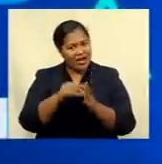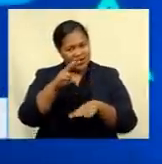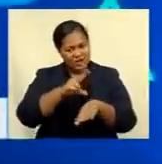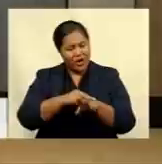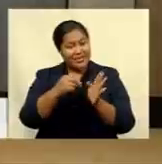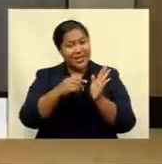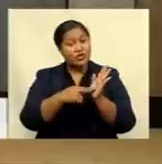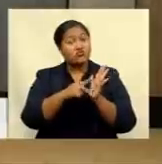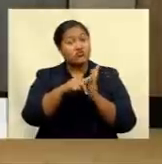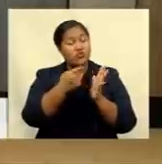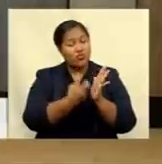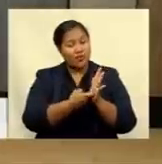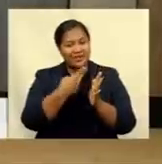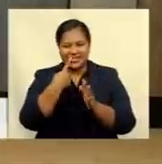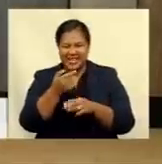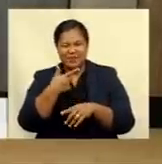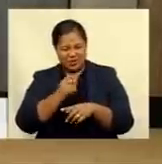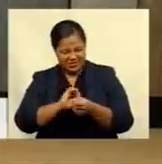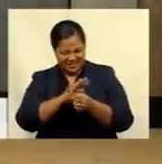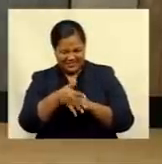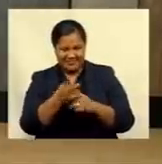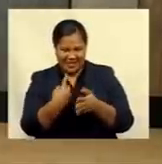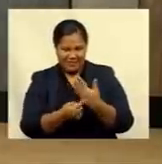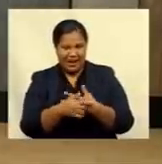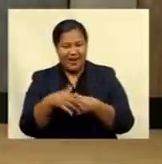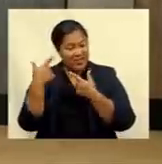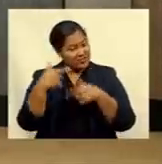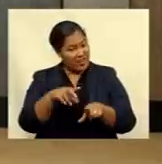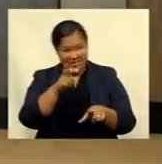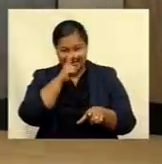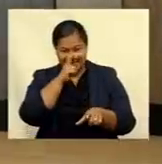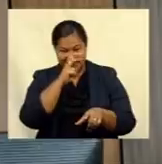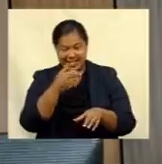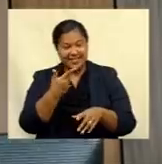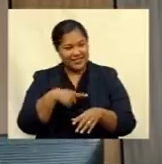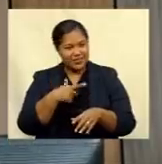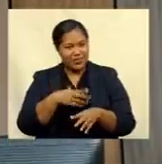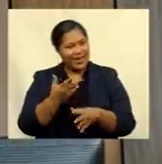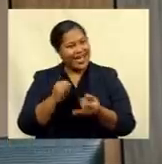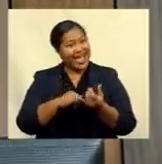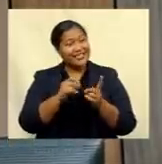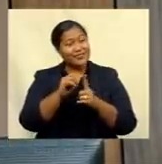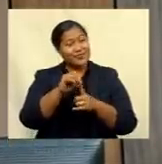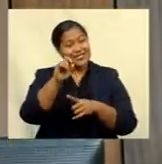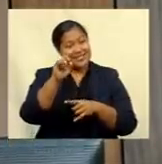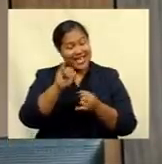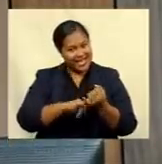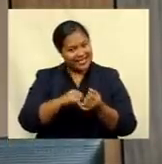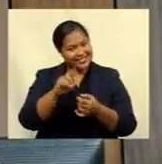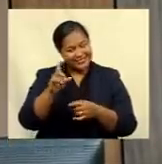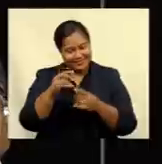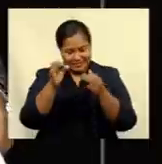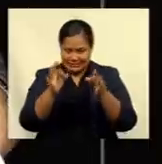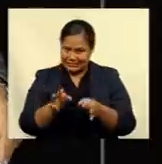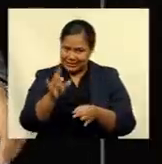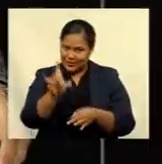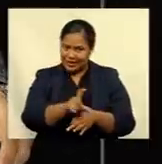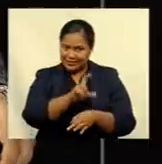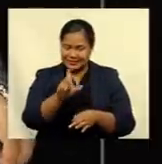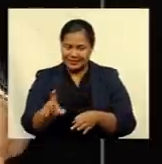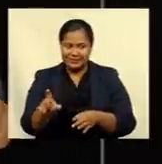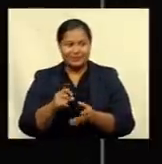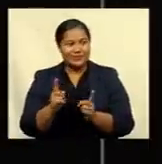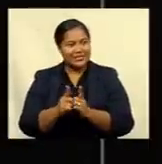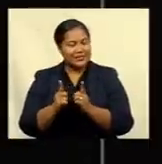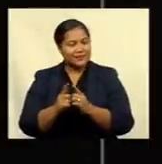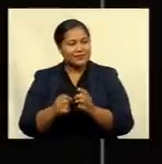view of the current circumstances and the travel restrictions, the SPX has decided to cancel the Congress. The